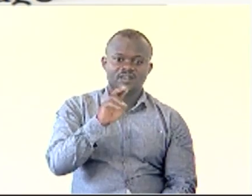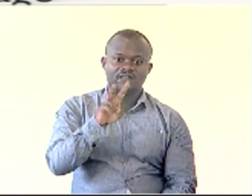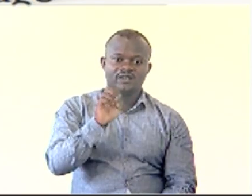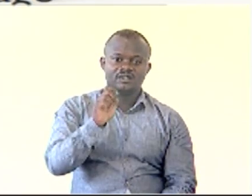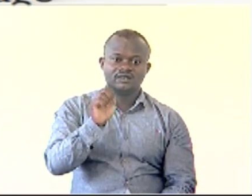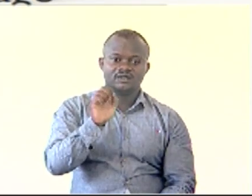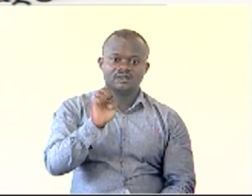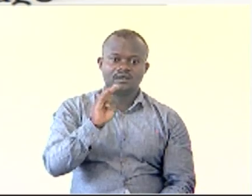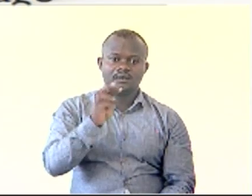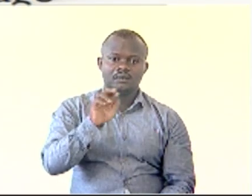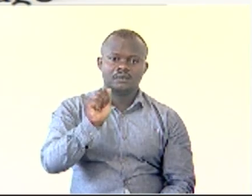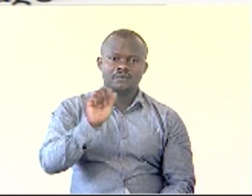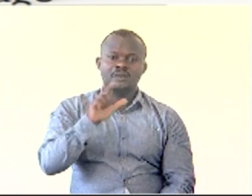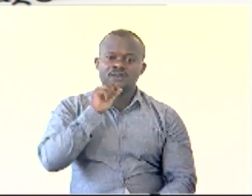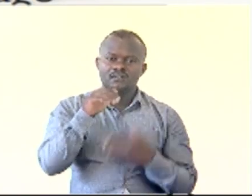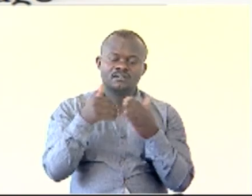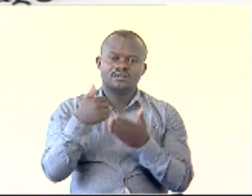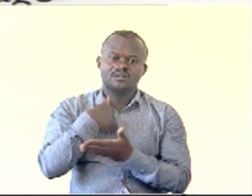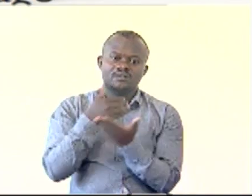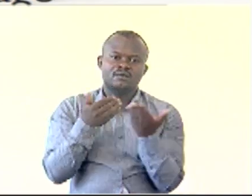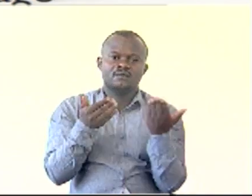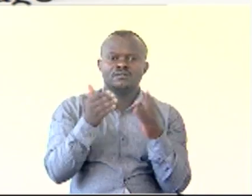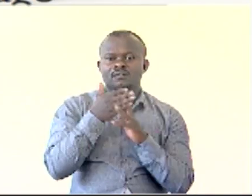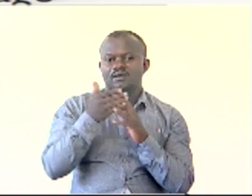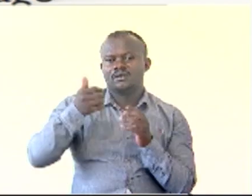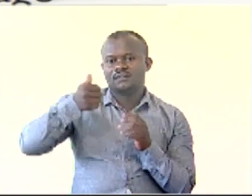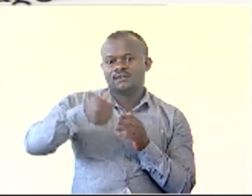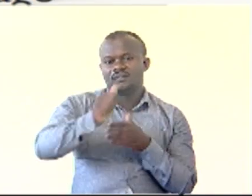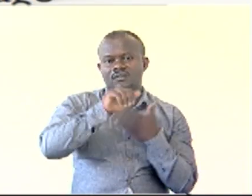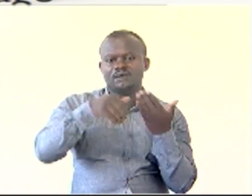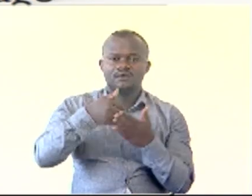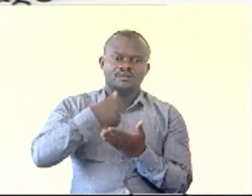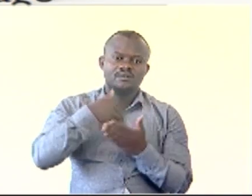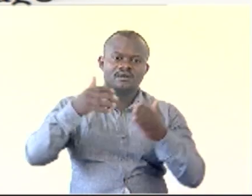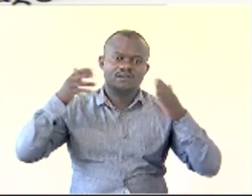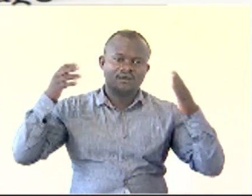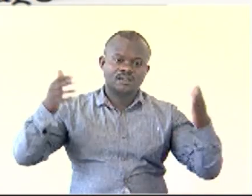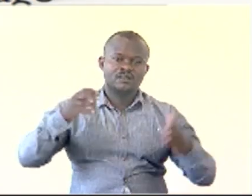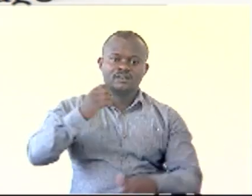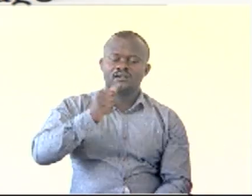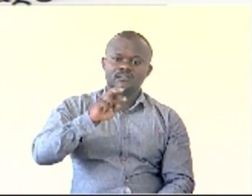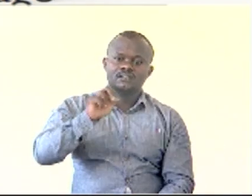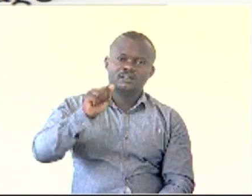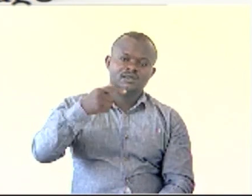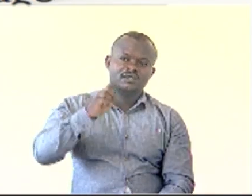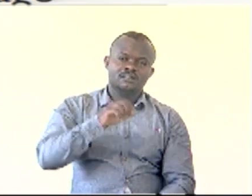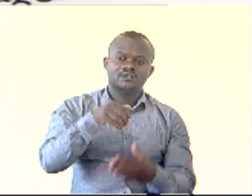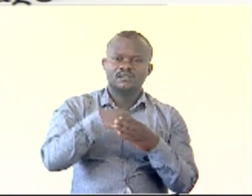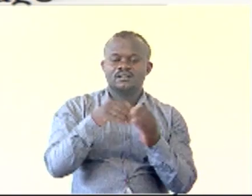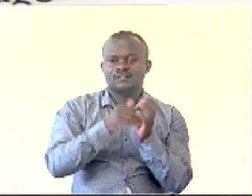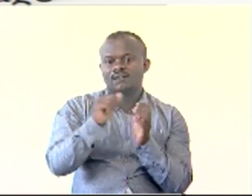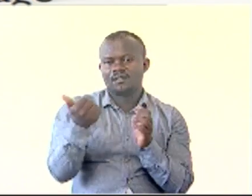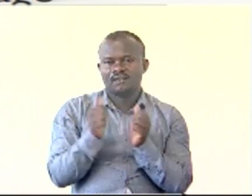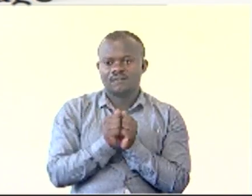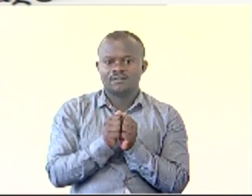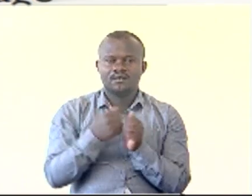They have no fluid between them, but instead they have a larger cartilages between them.